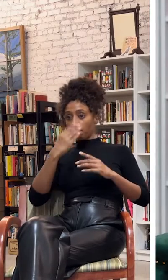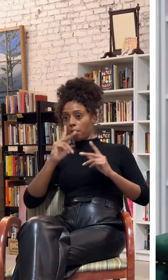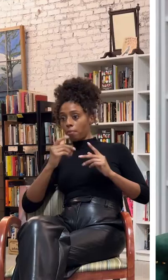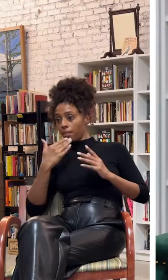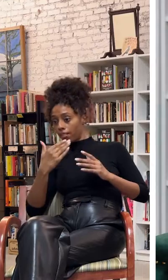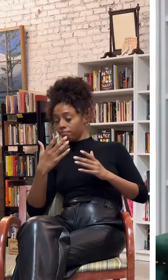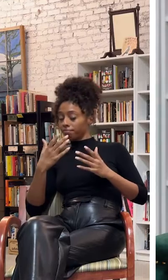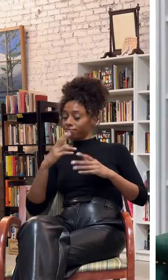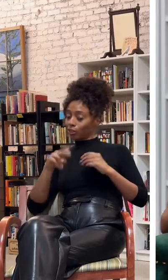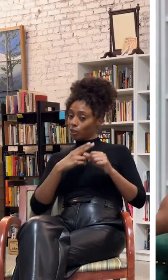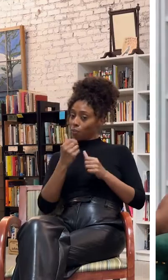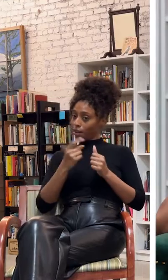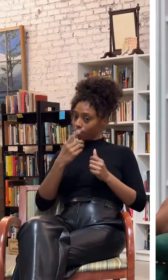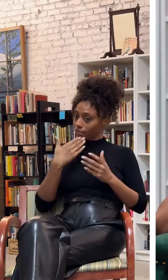good.